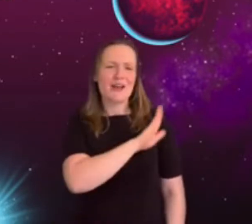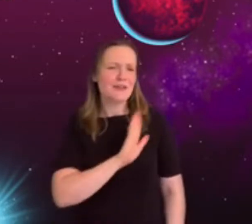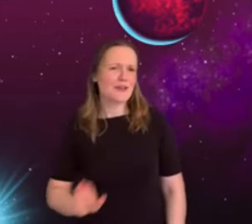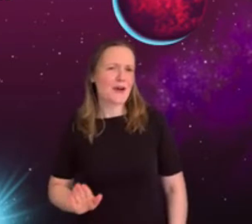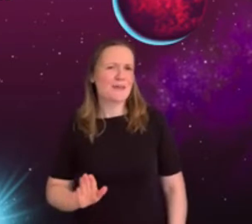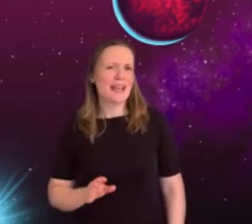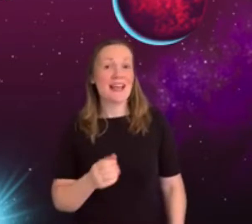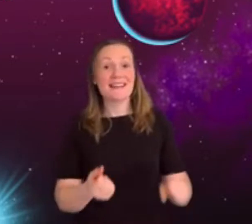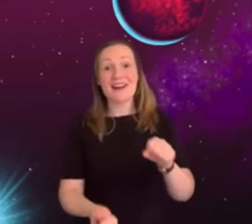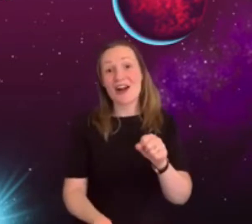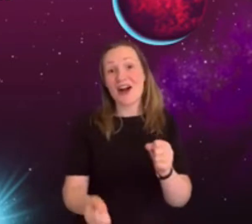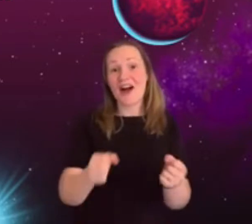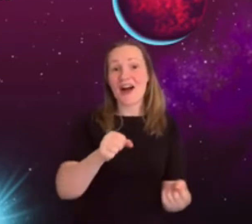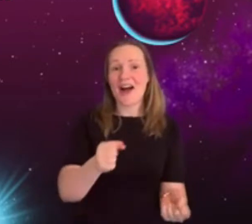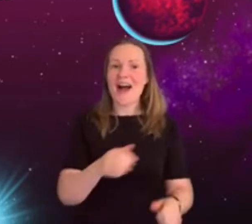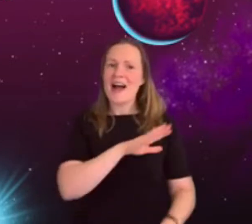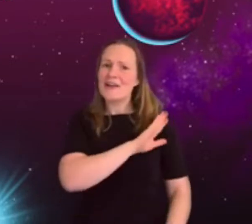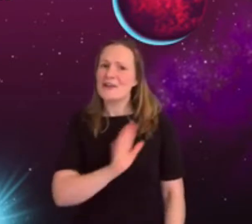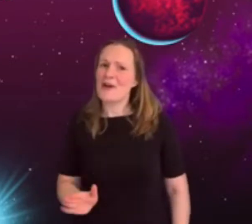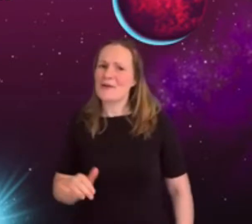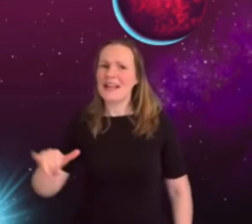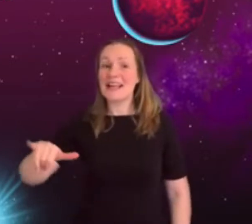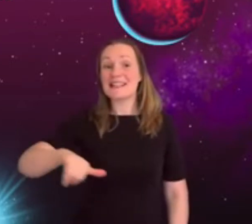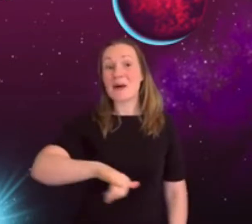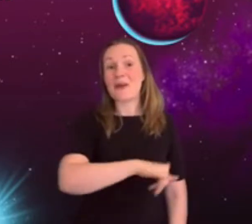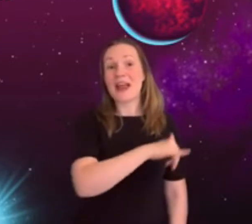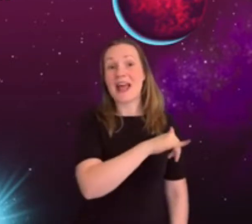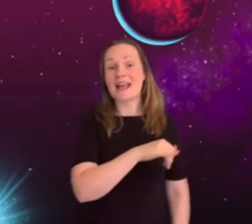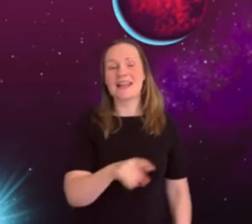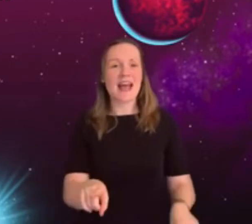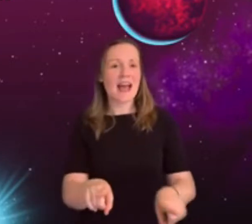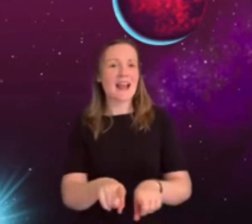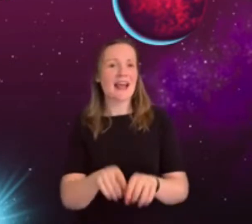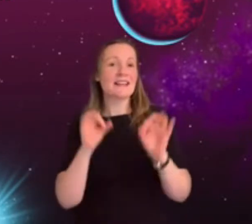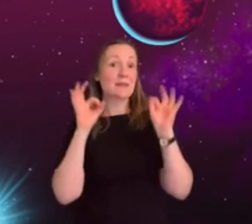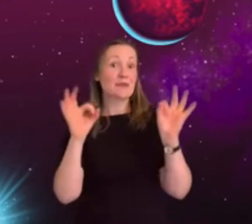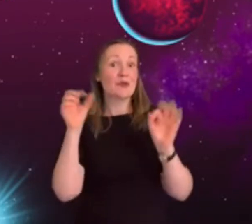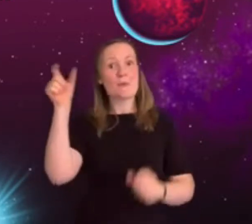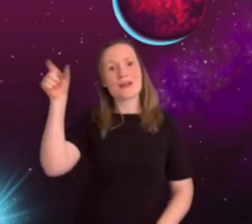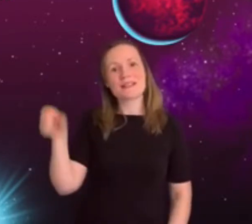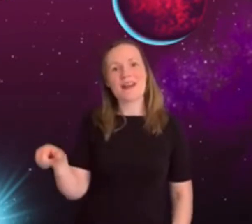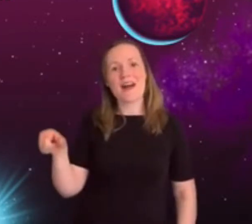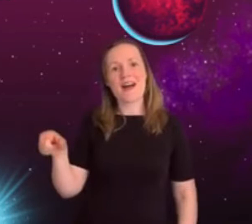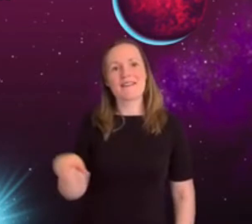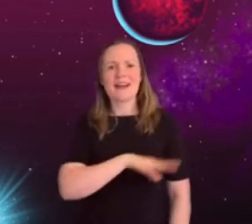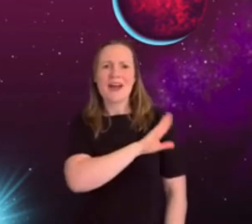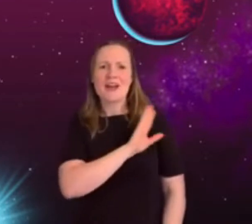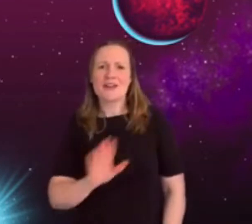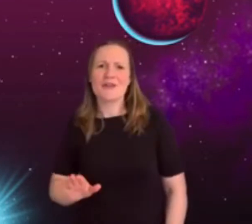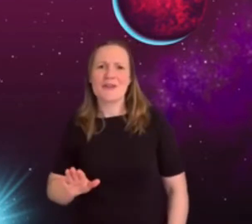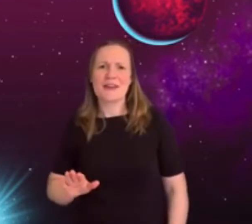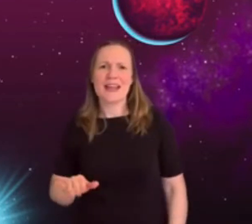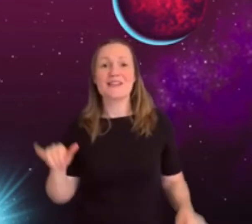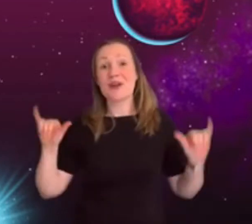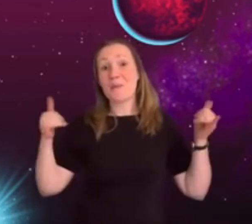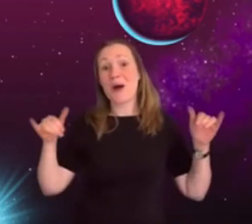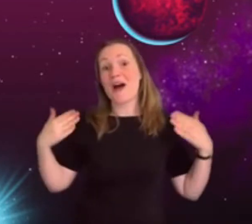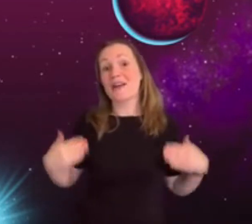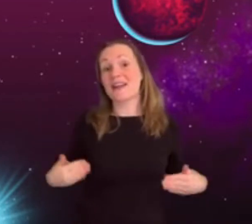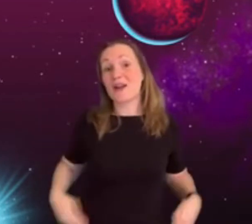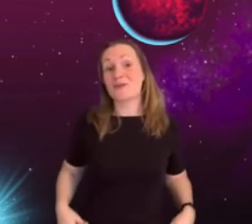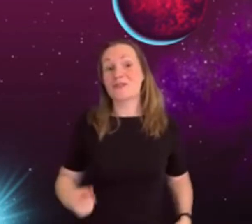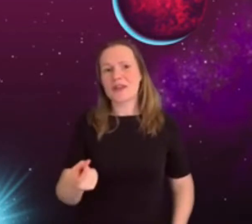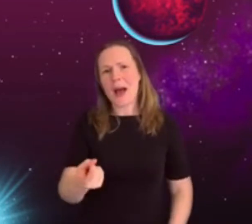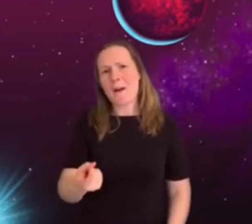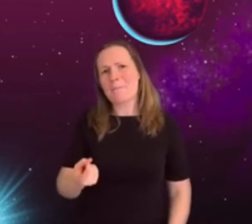Train, you don't need a car, you don't need a plane, like some superstar, you don't need your